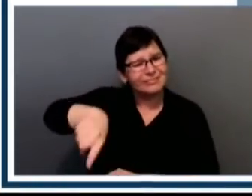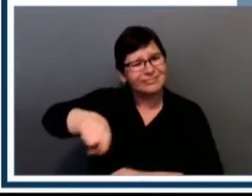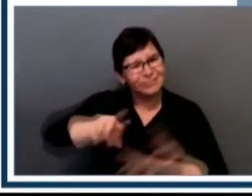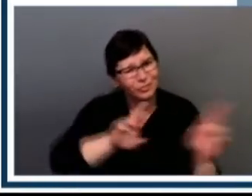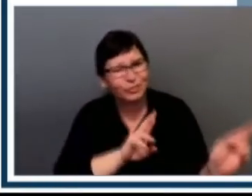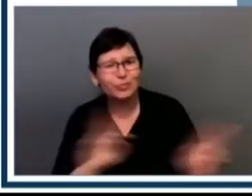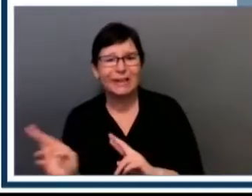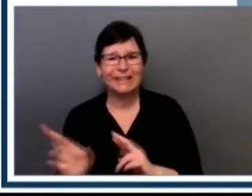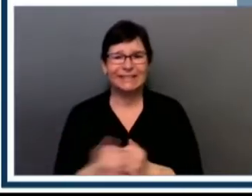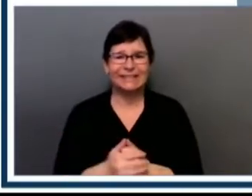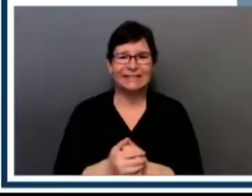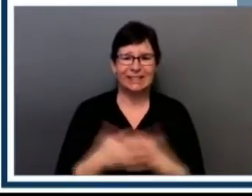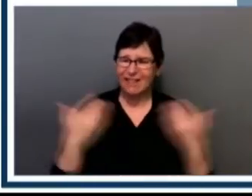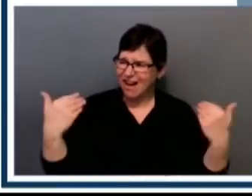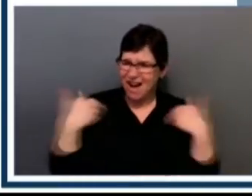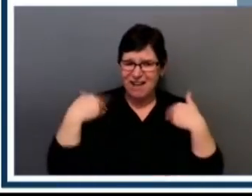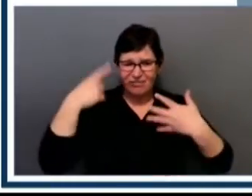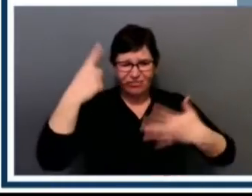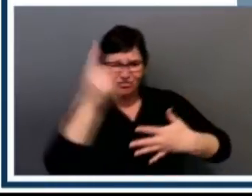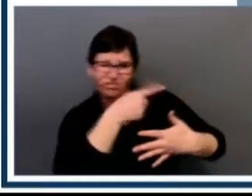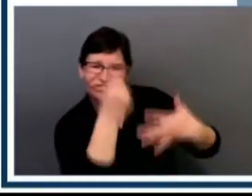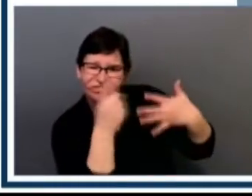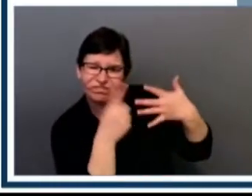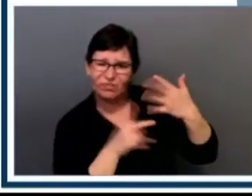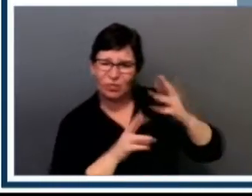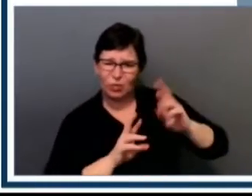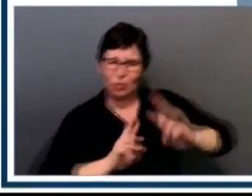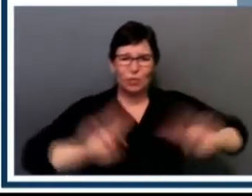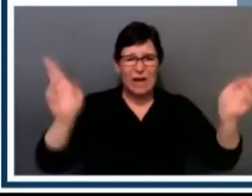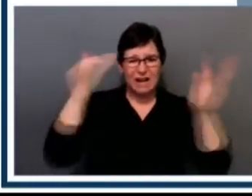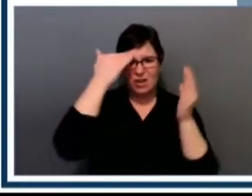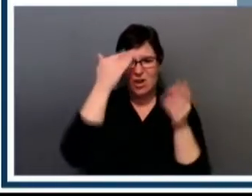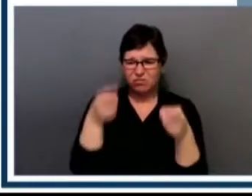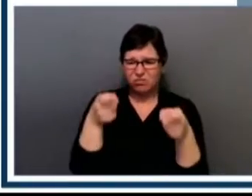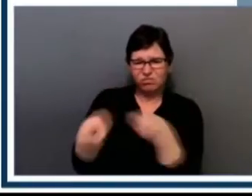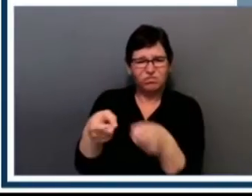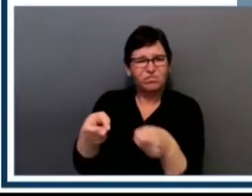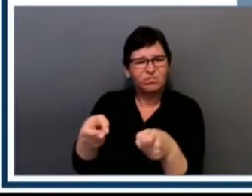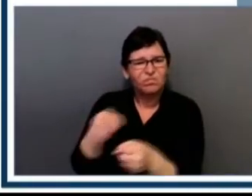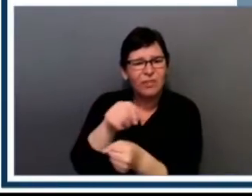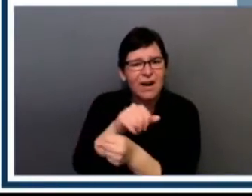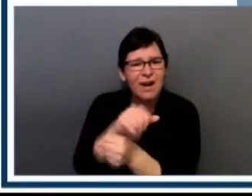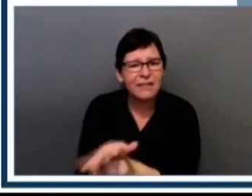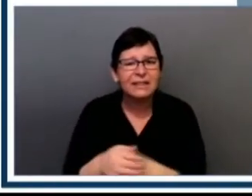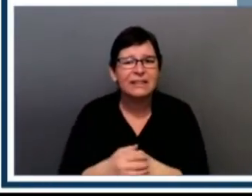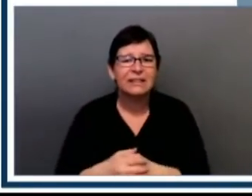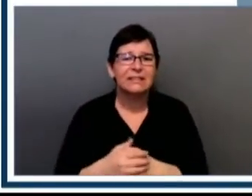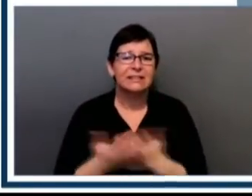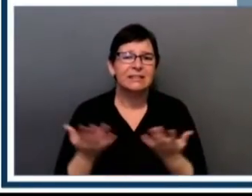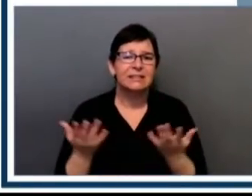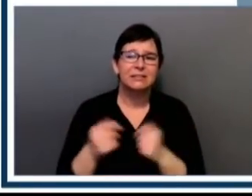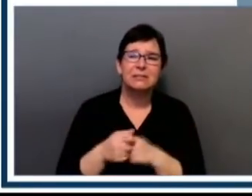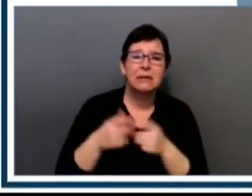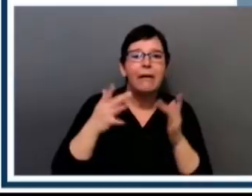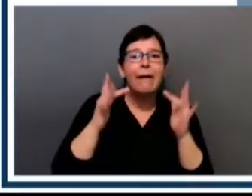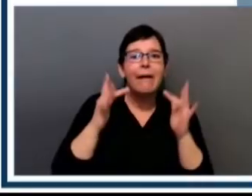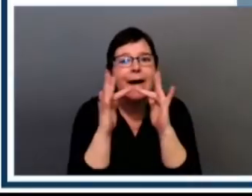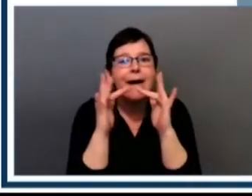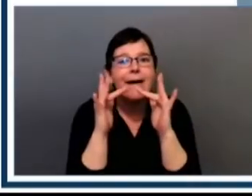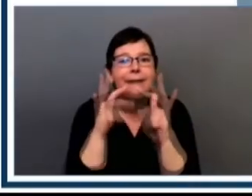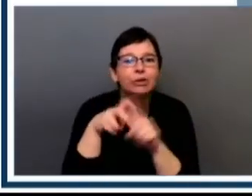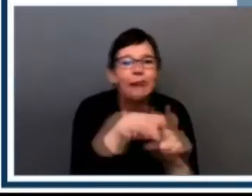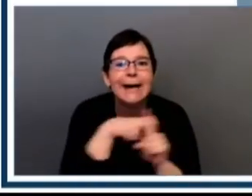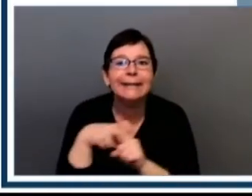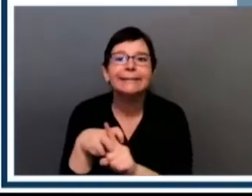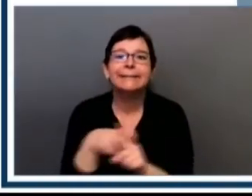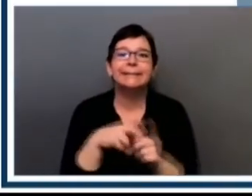from others and often put us at the head of the pack. That we're phasing those out over time. But we have other things